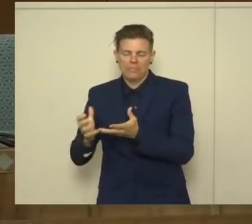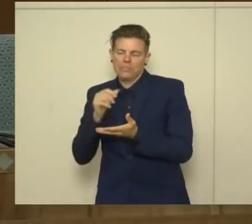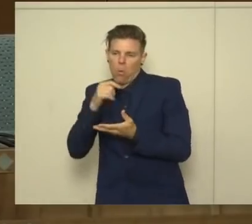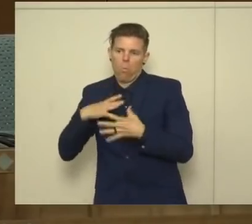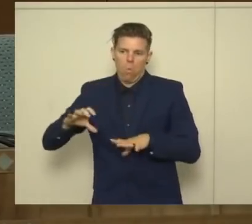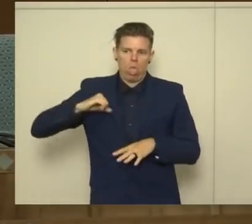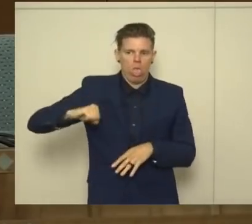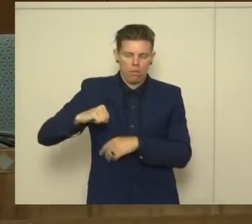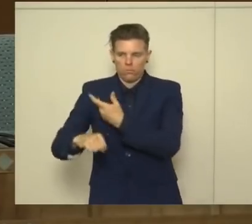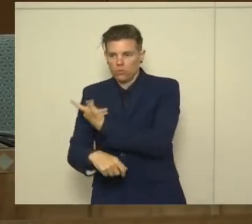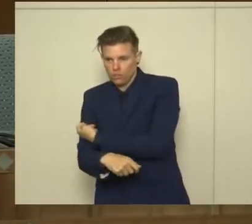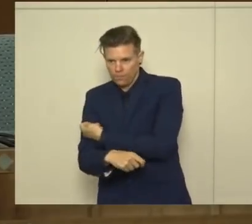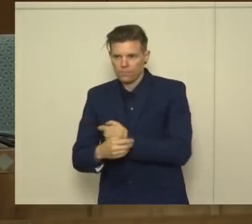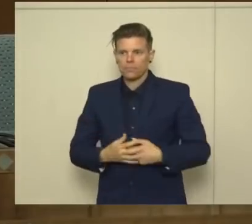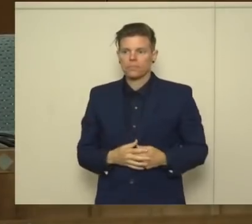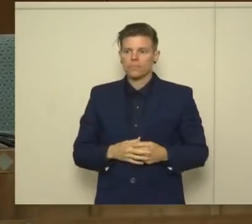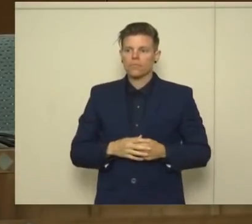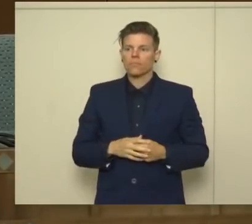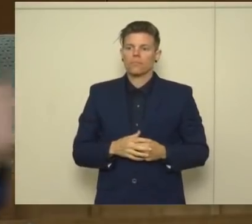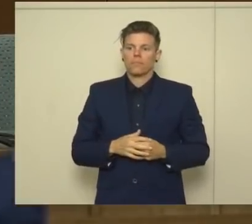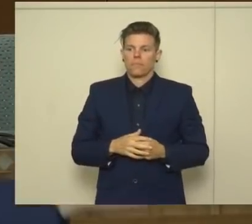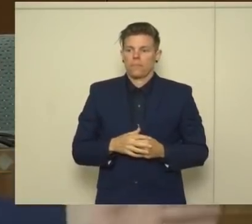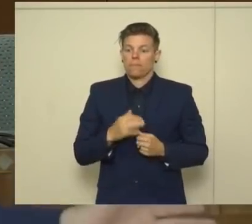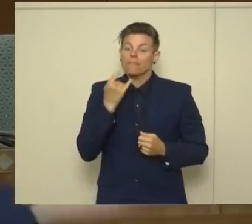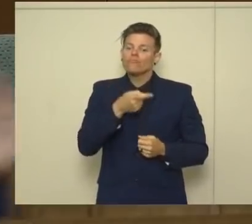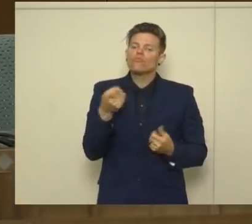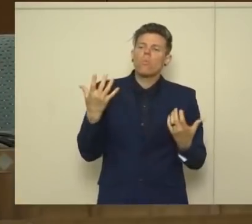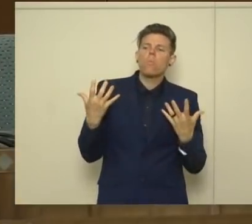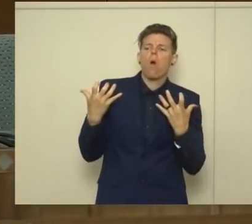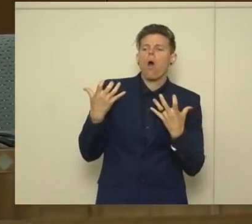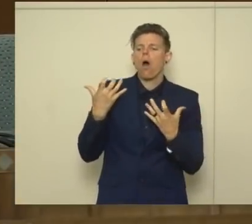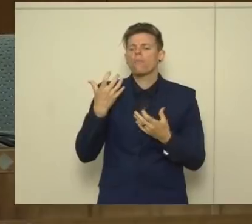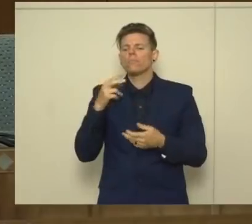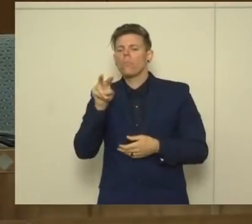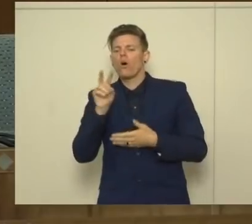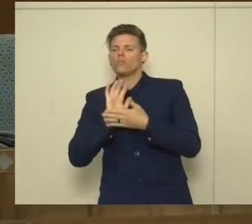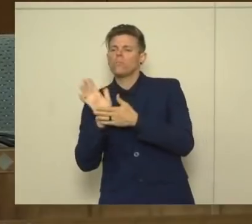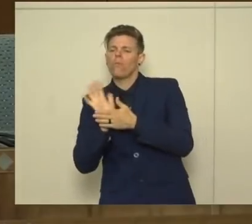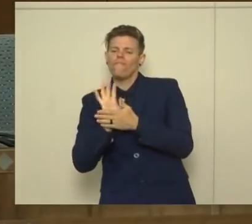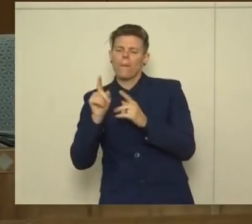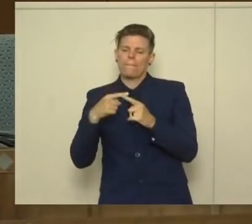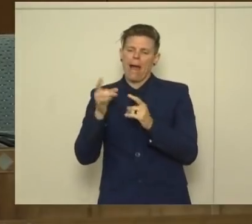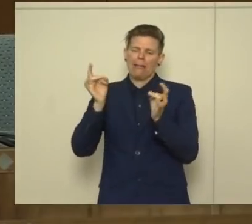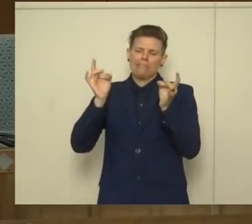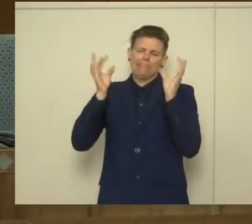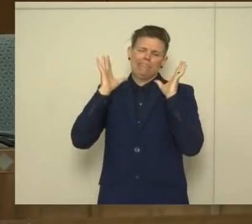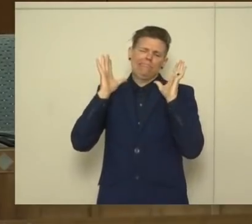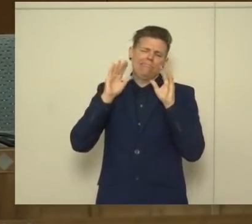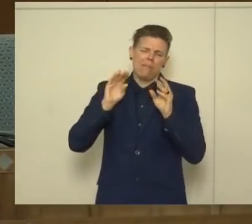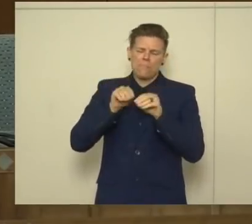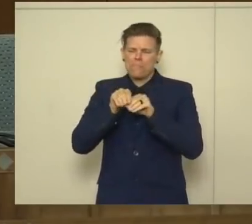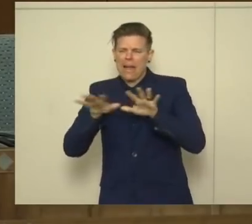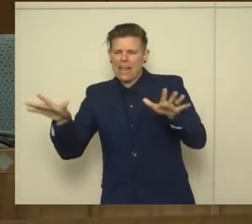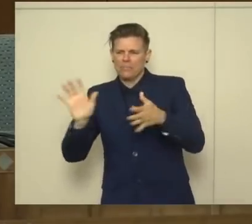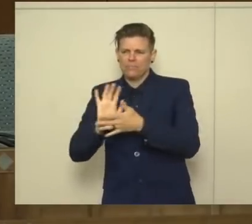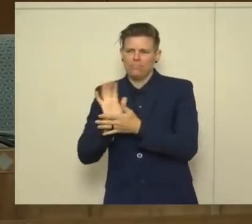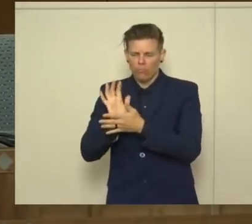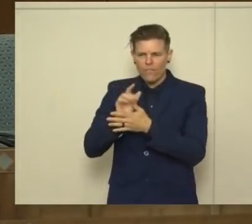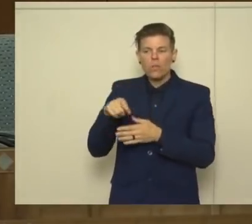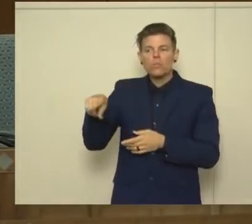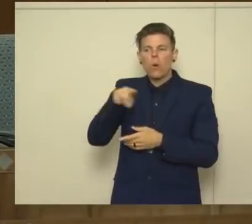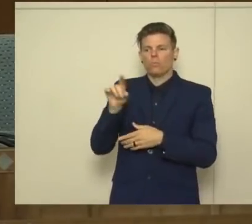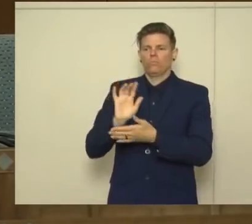movies of horrible futures where society is completely ruined by pandemics, a lot of those movies have people walking around with